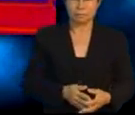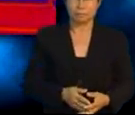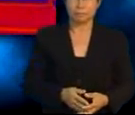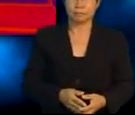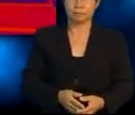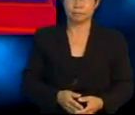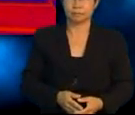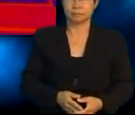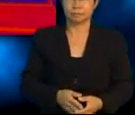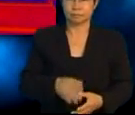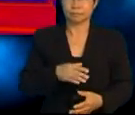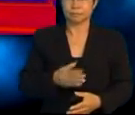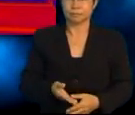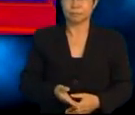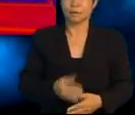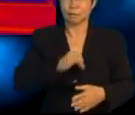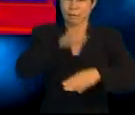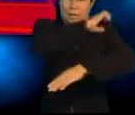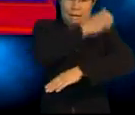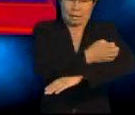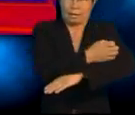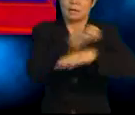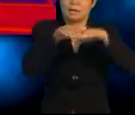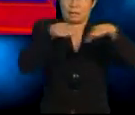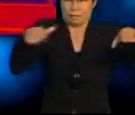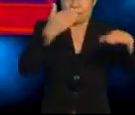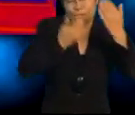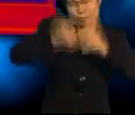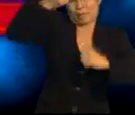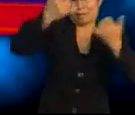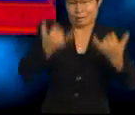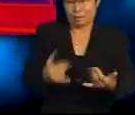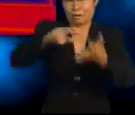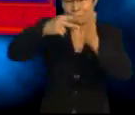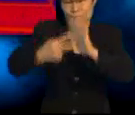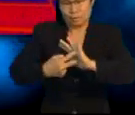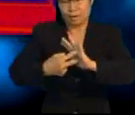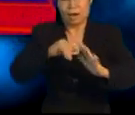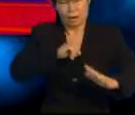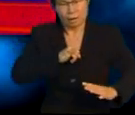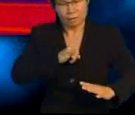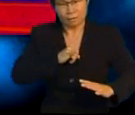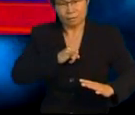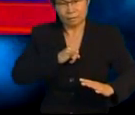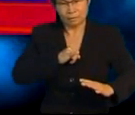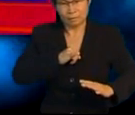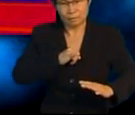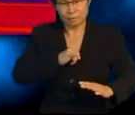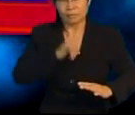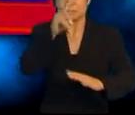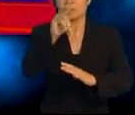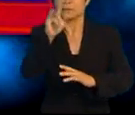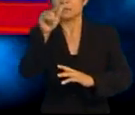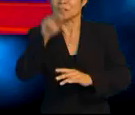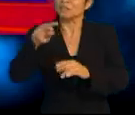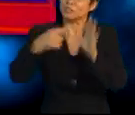Well, at least my energy level is back to normal. That means that I, Titan, can show